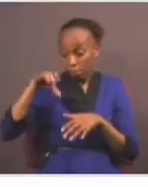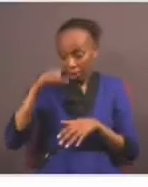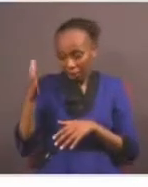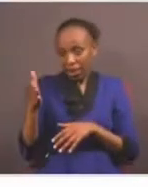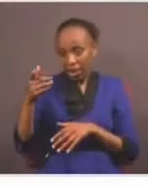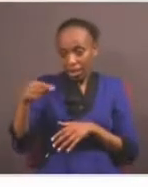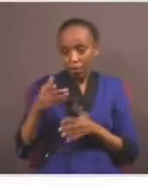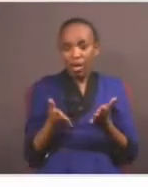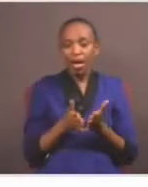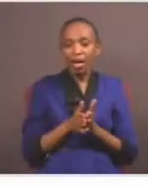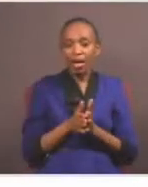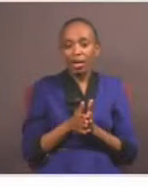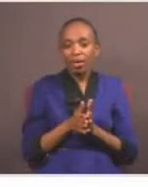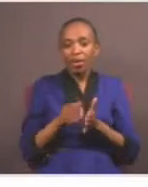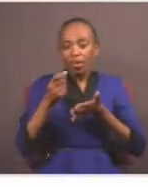So we are writing to the